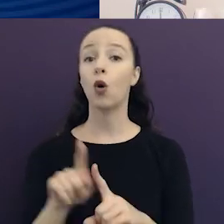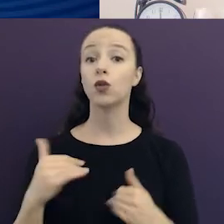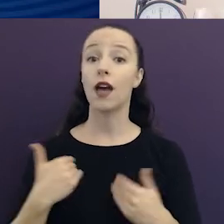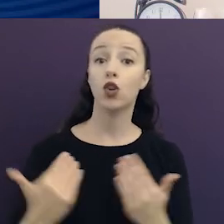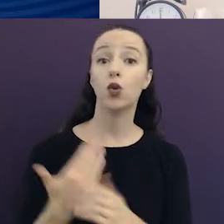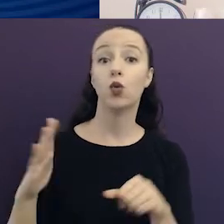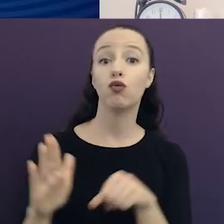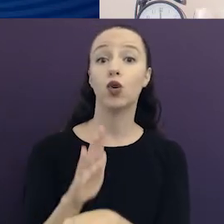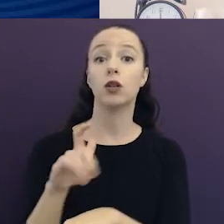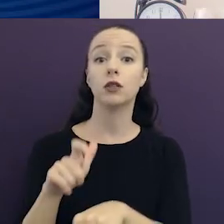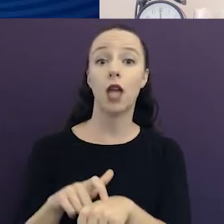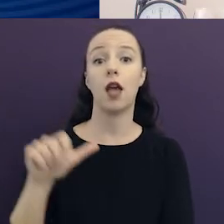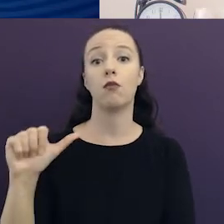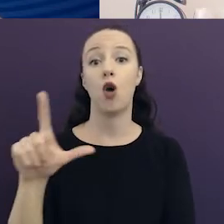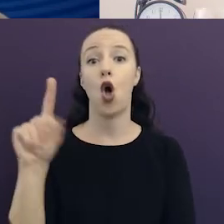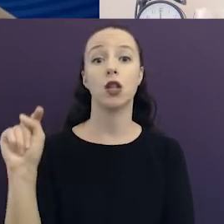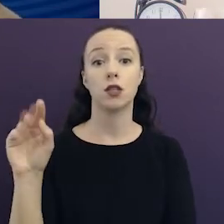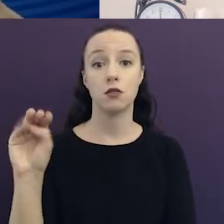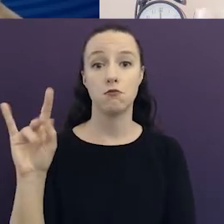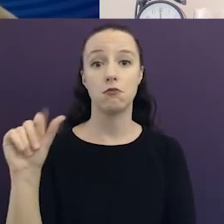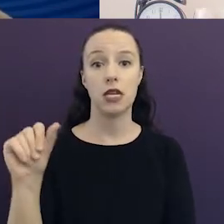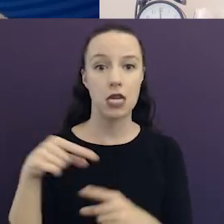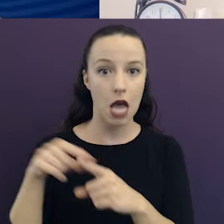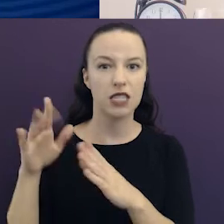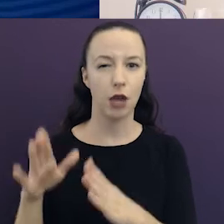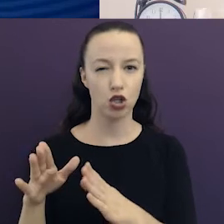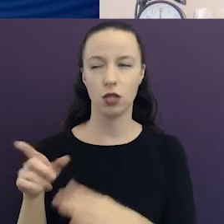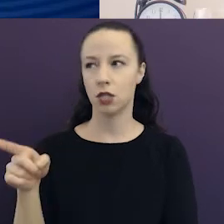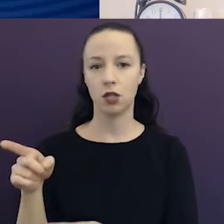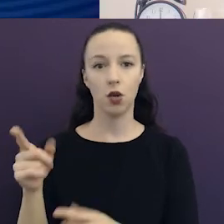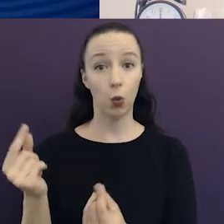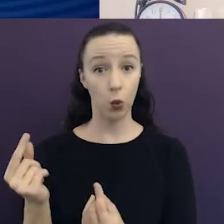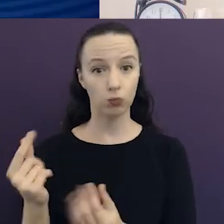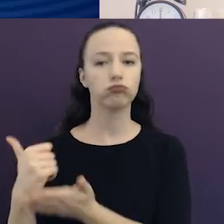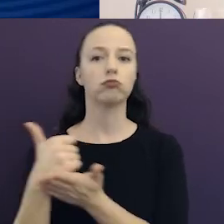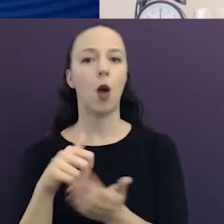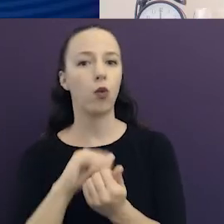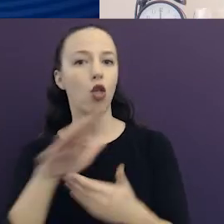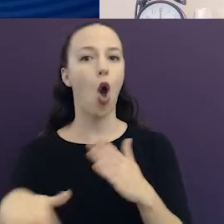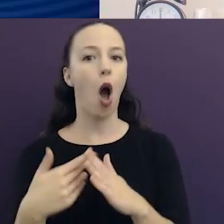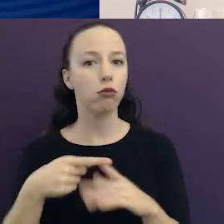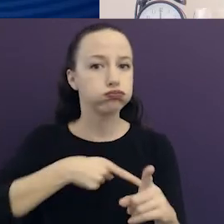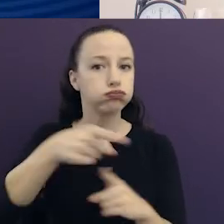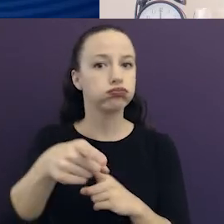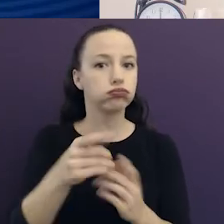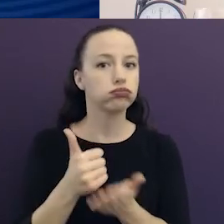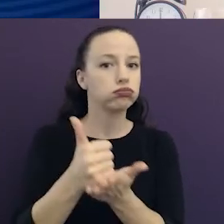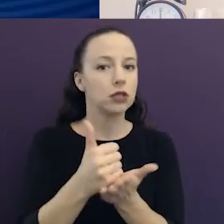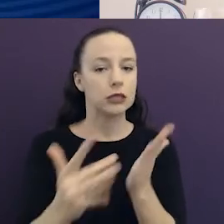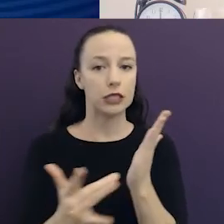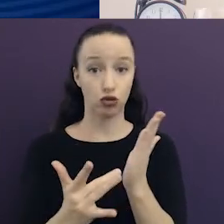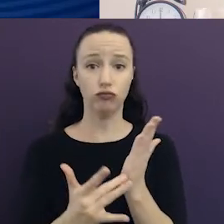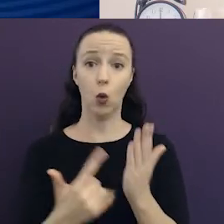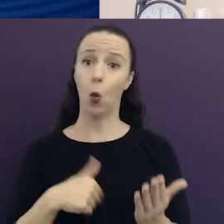We also have a new full-time alternate media specialist. And so that alternate media specialist helps with all the assistive